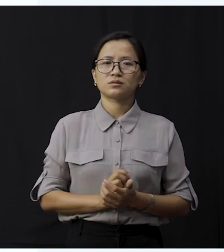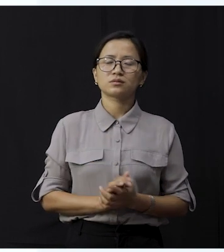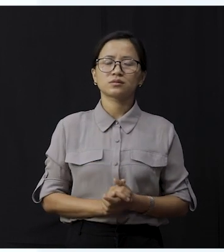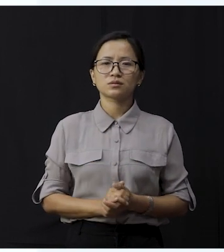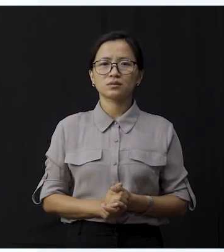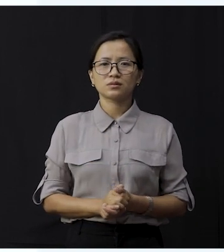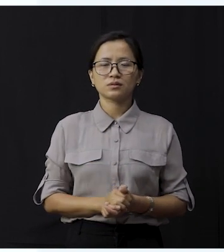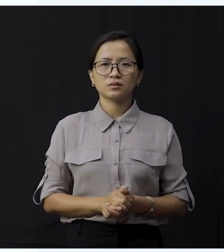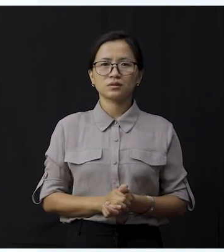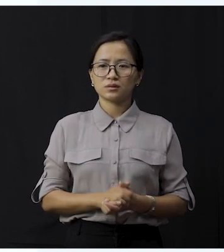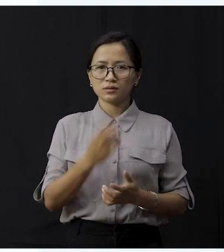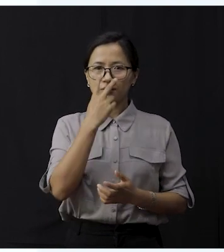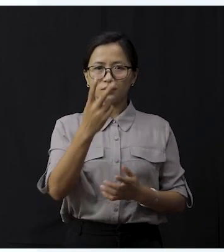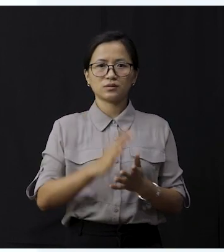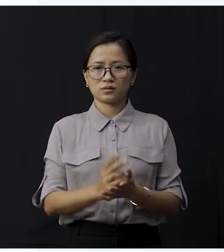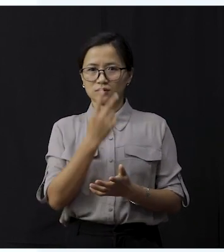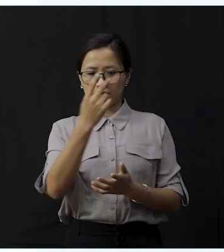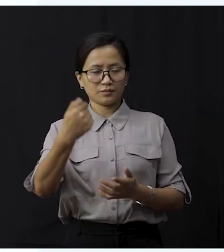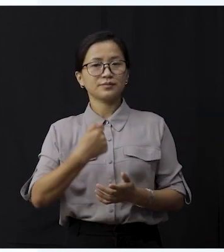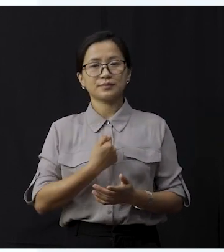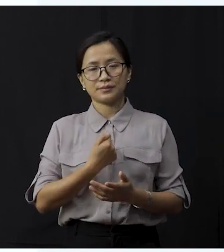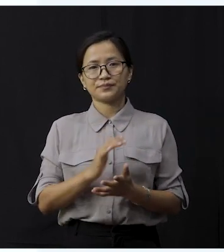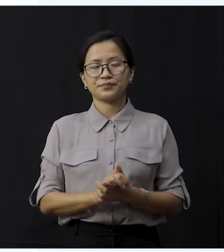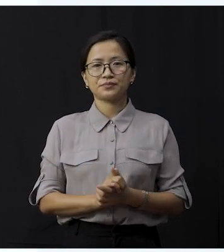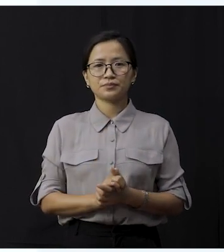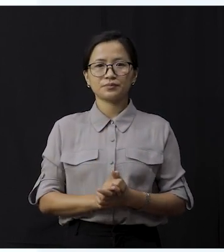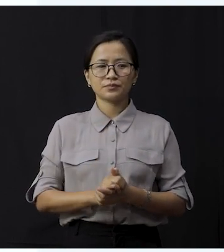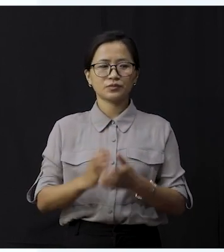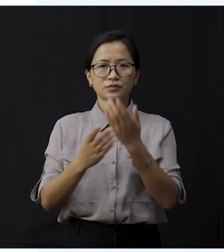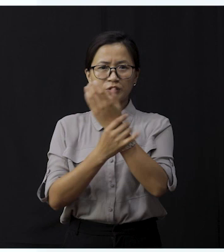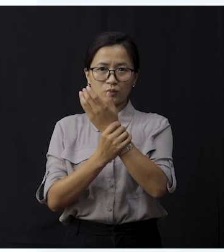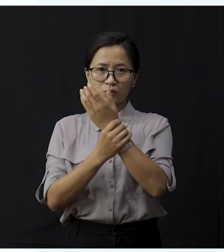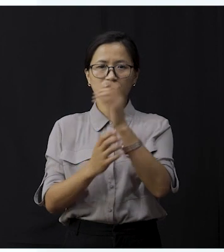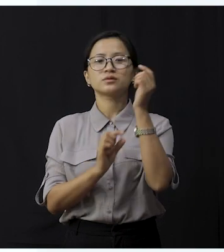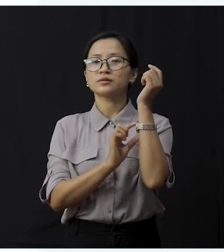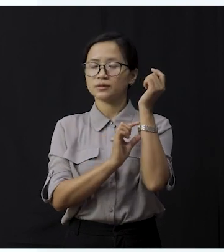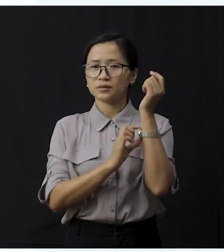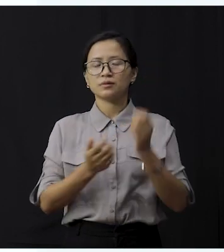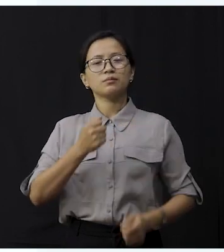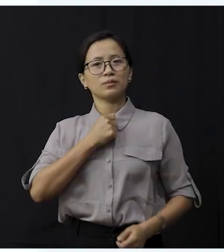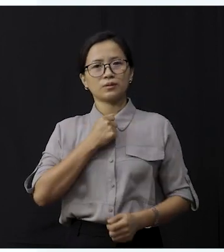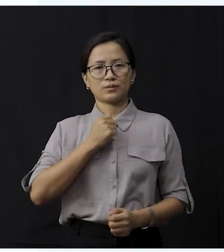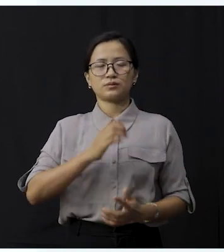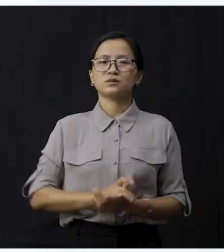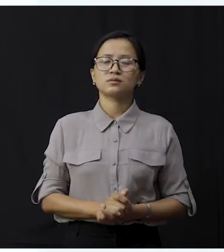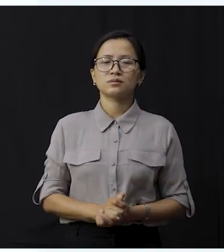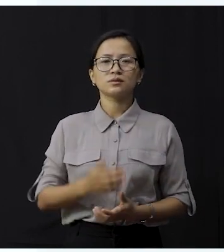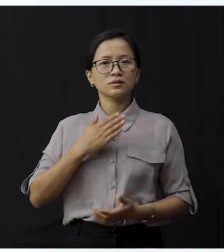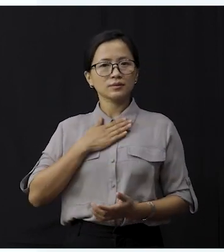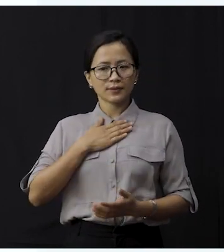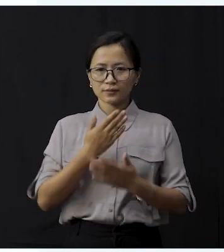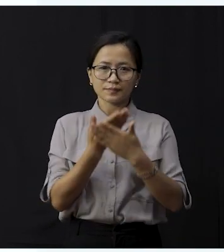to us. And you can even see me. You can see my wristwatch. This is my property. Okay, this is